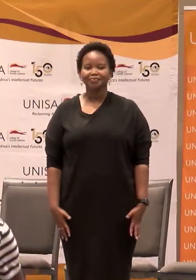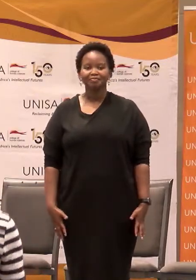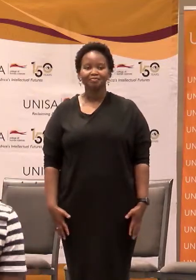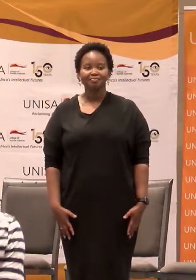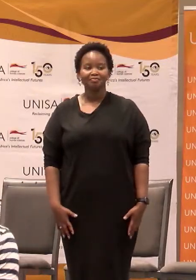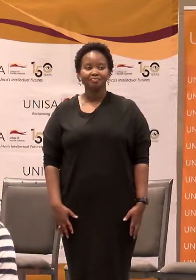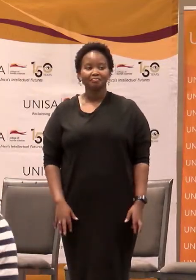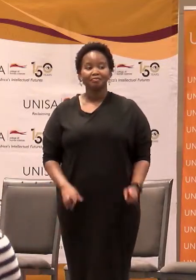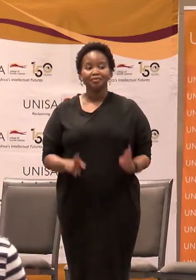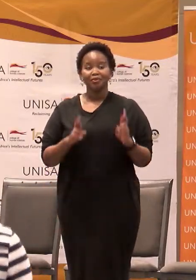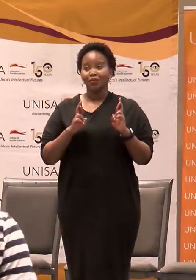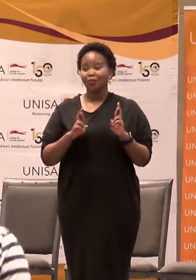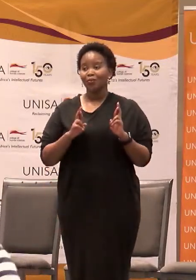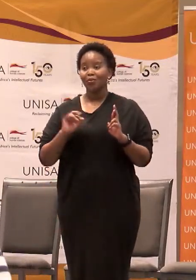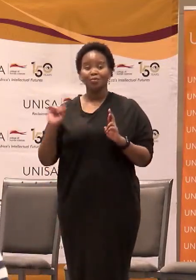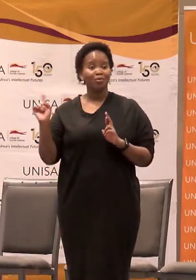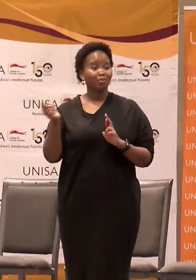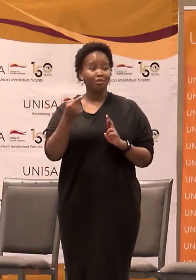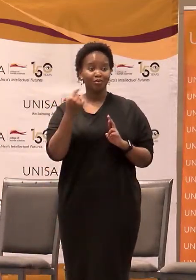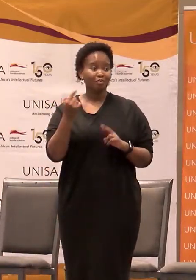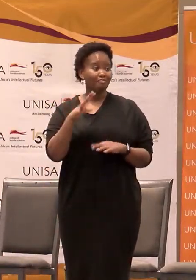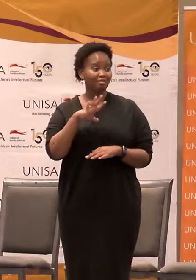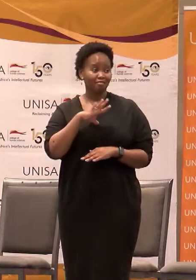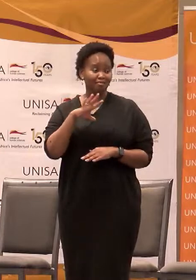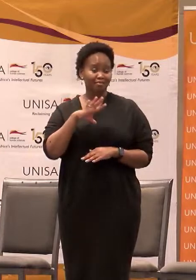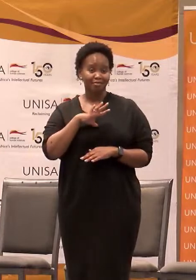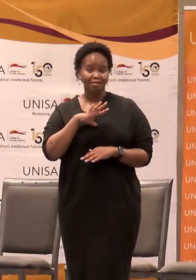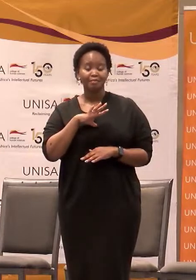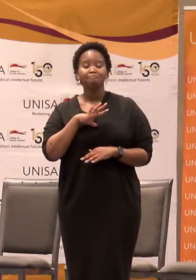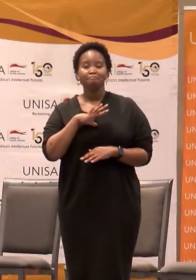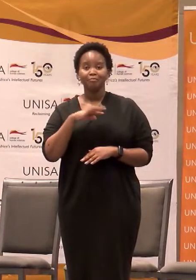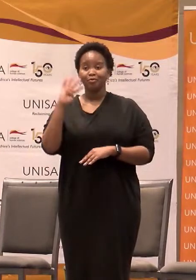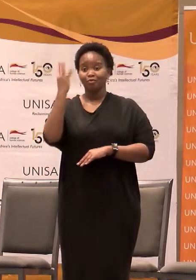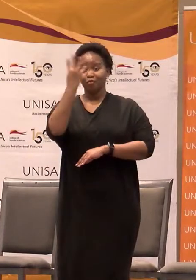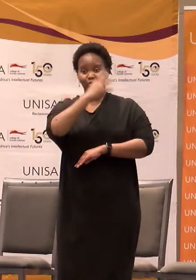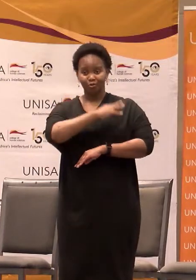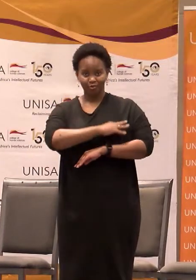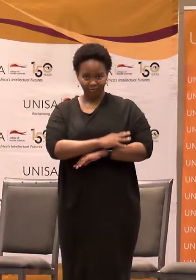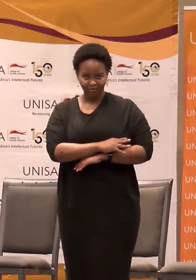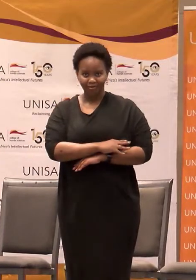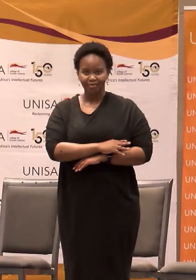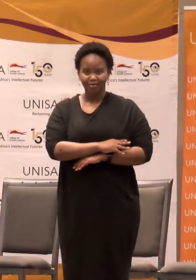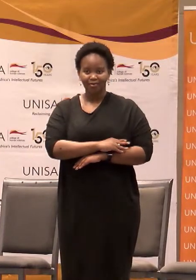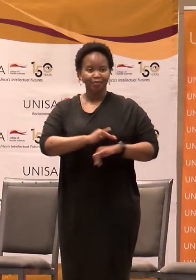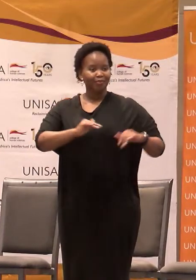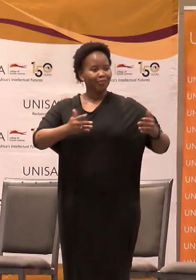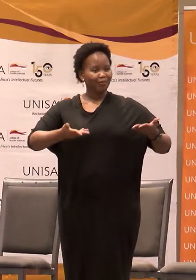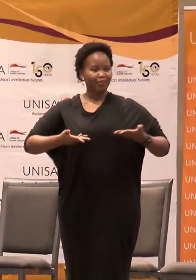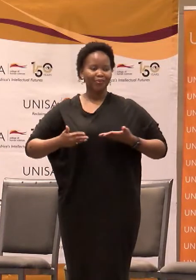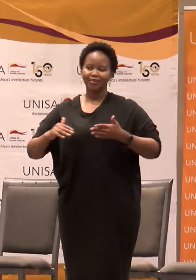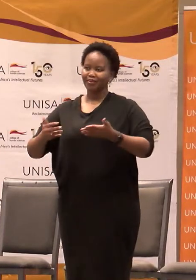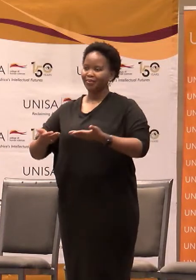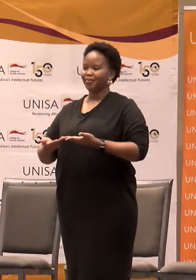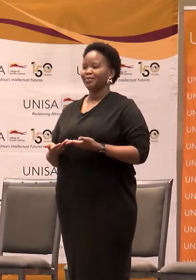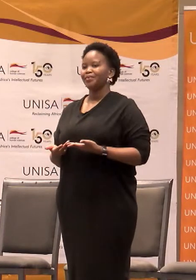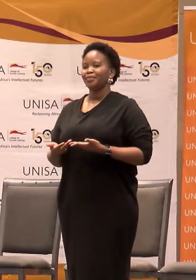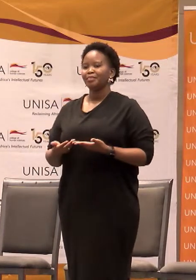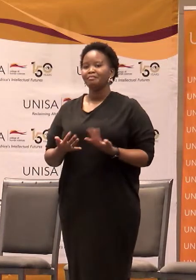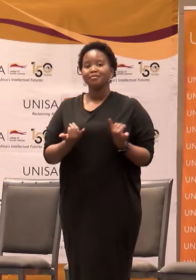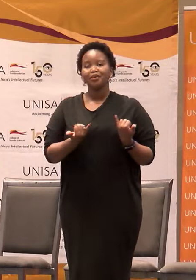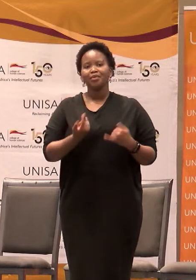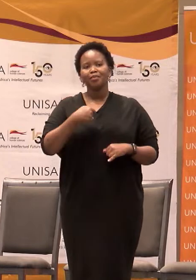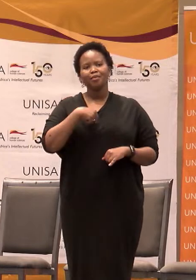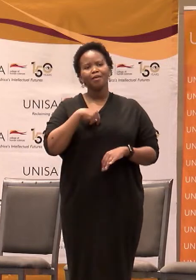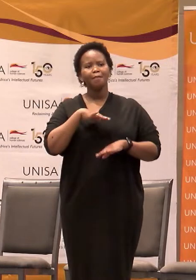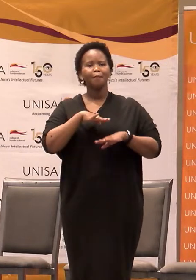I hope you are well. Welcome to the fourth day of the conference. I'm not gonna